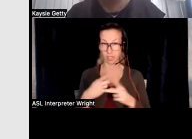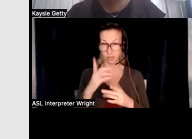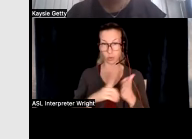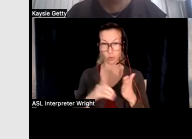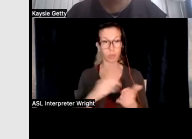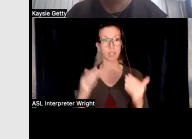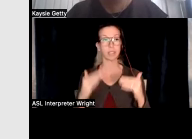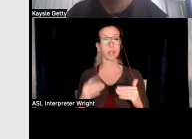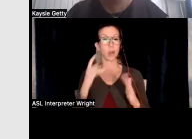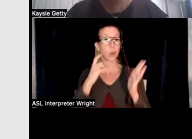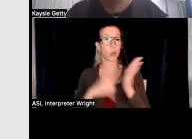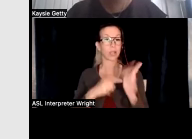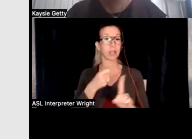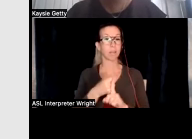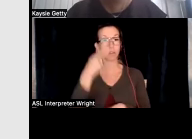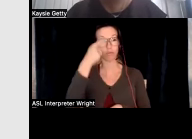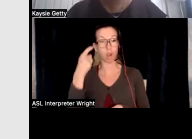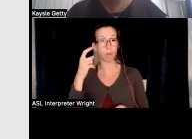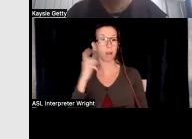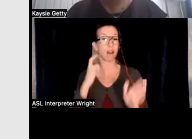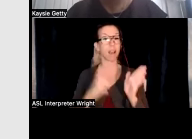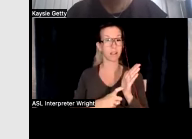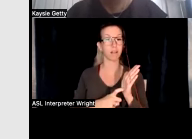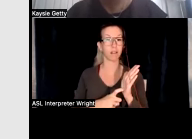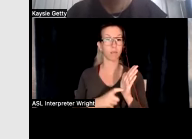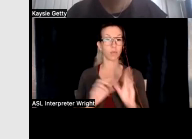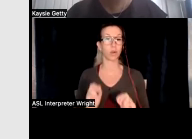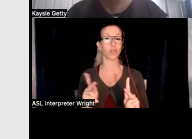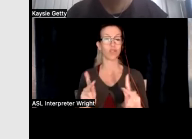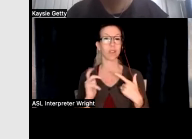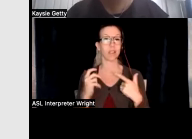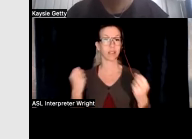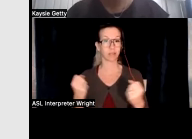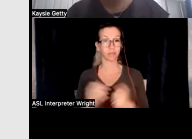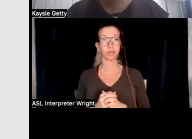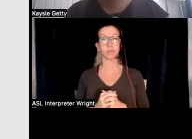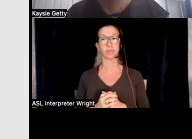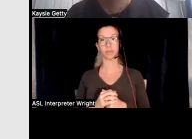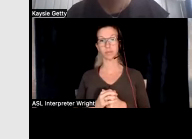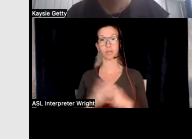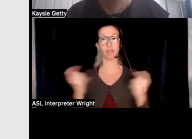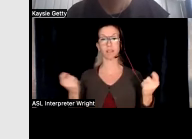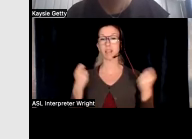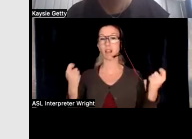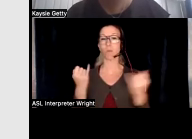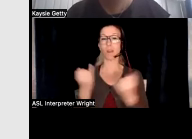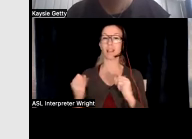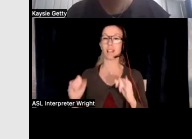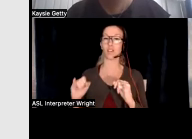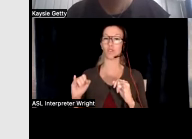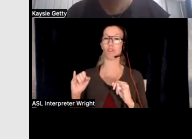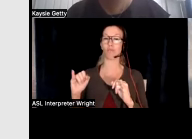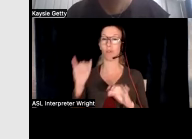the impacts of trauma and identity and identify for opportunities for healing, celebrate individual